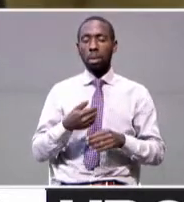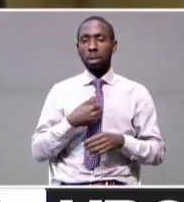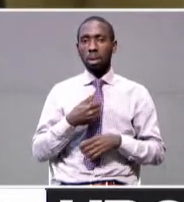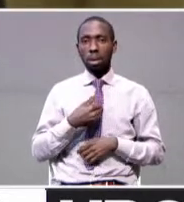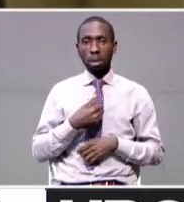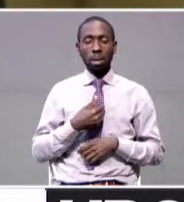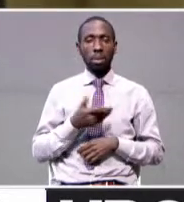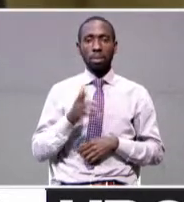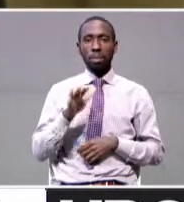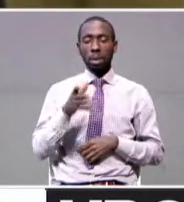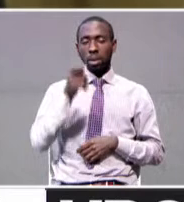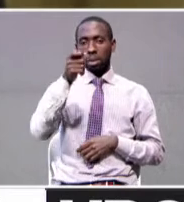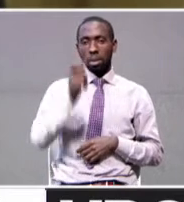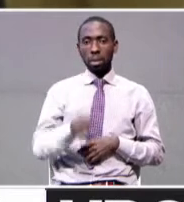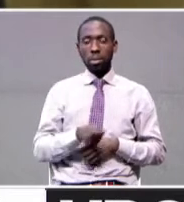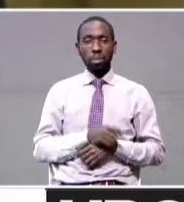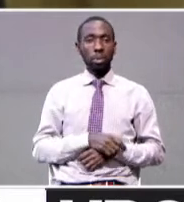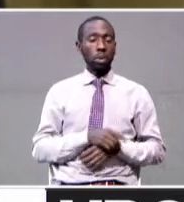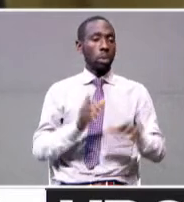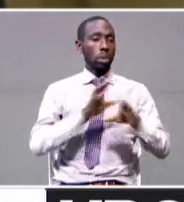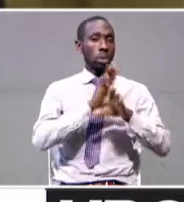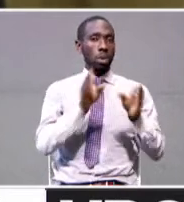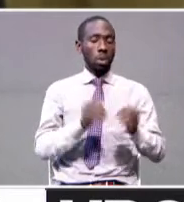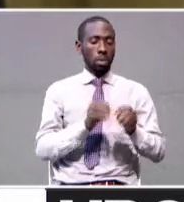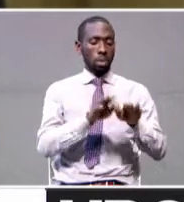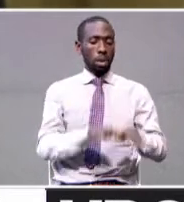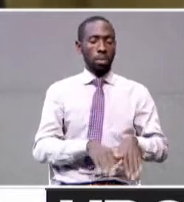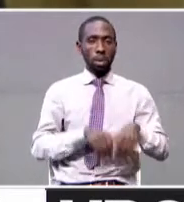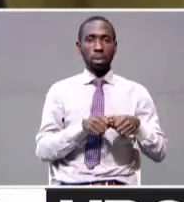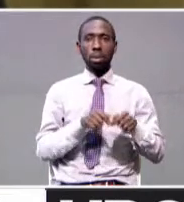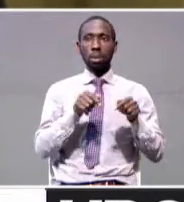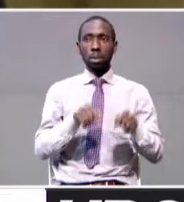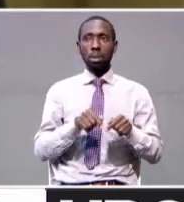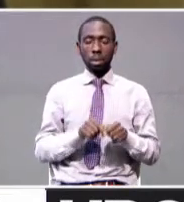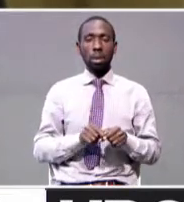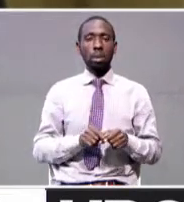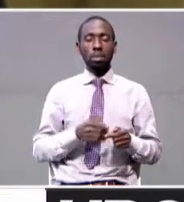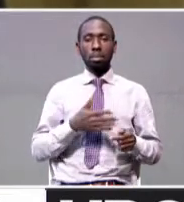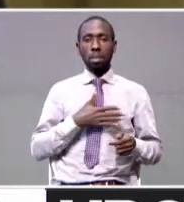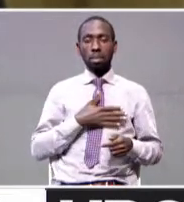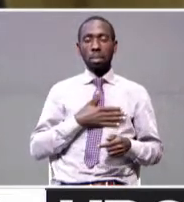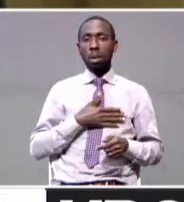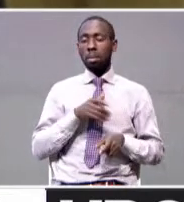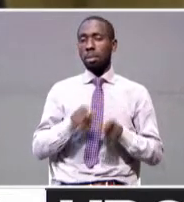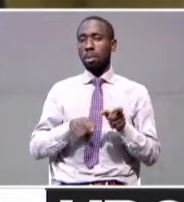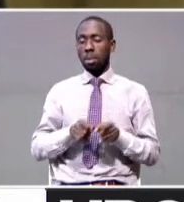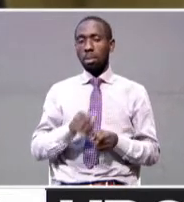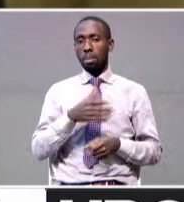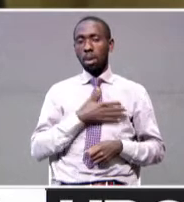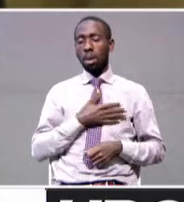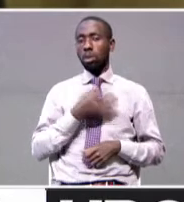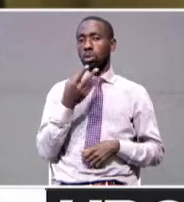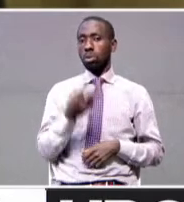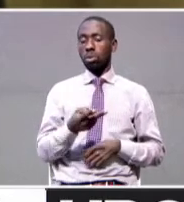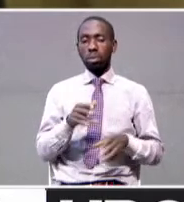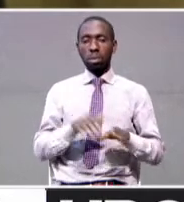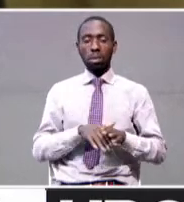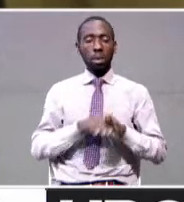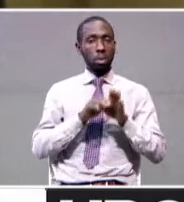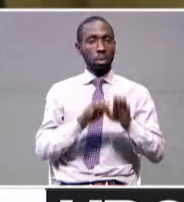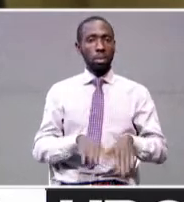All members of Parliament here belong to the Speaker. My two members of Parliament make 1 year